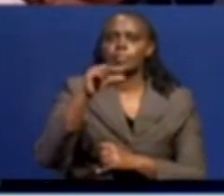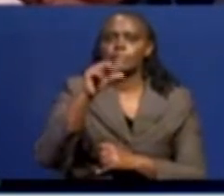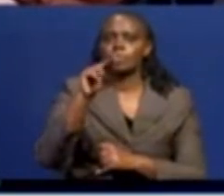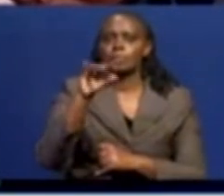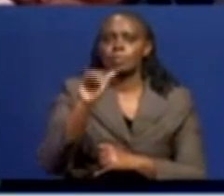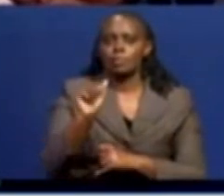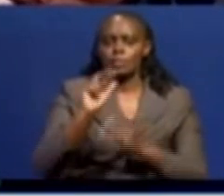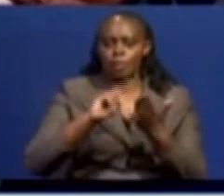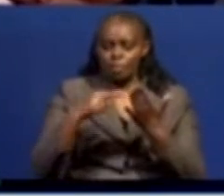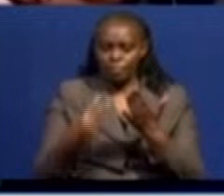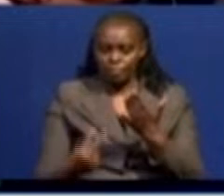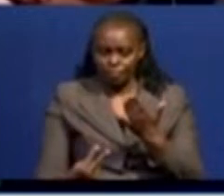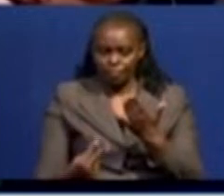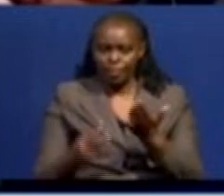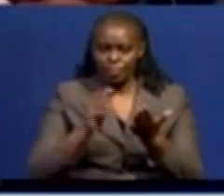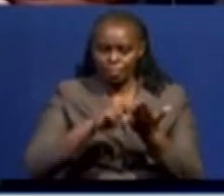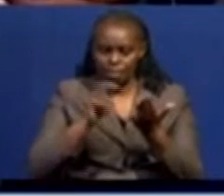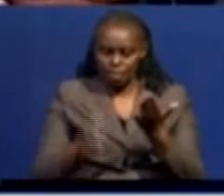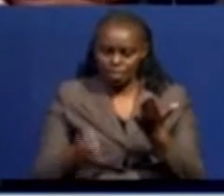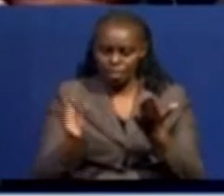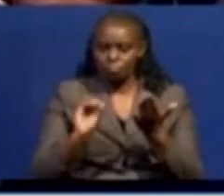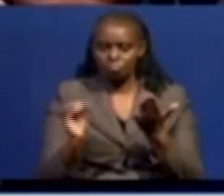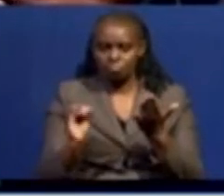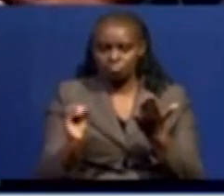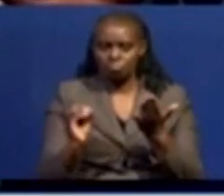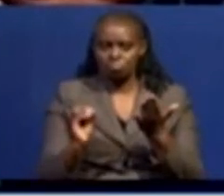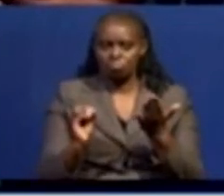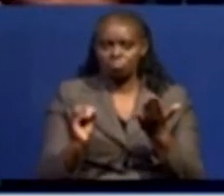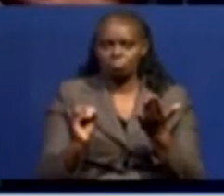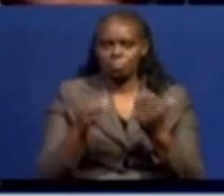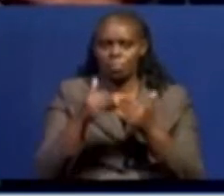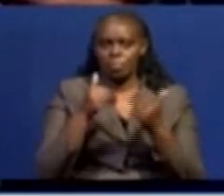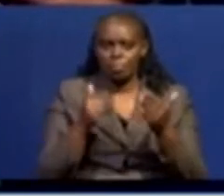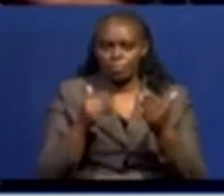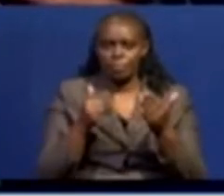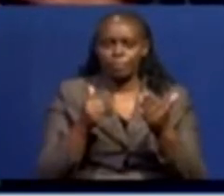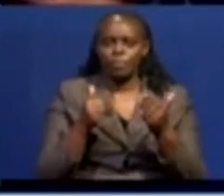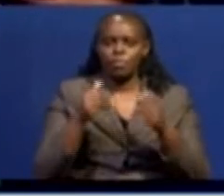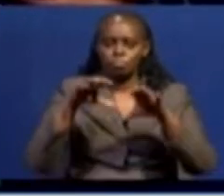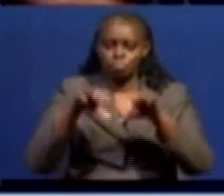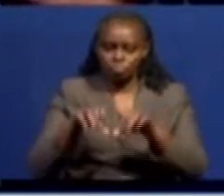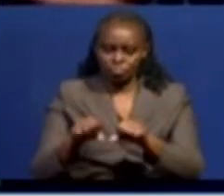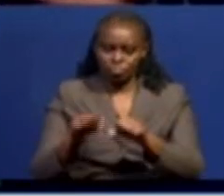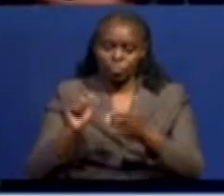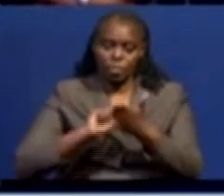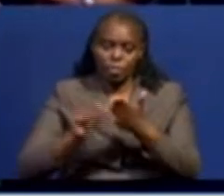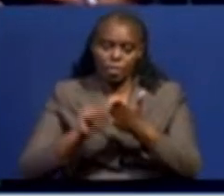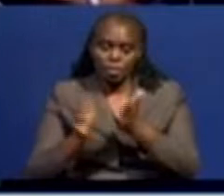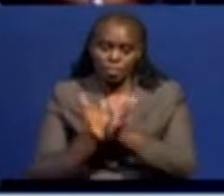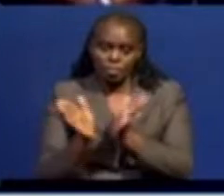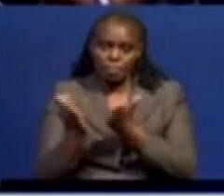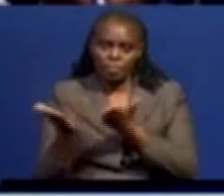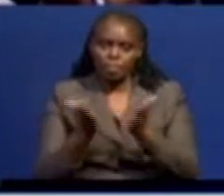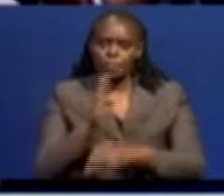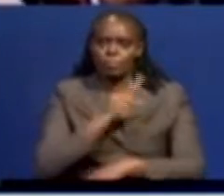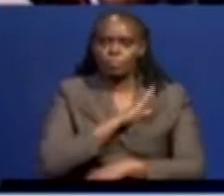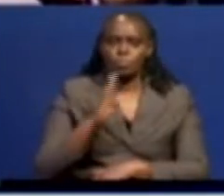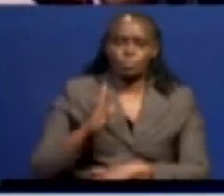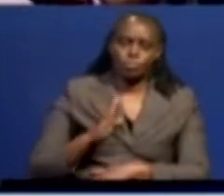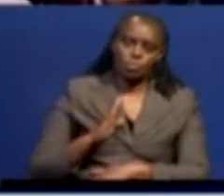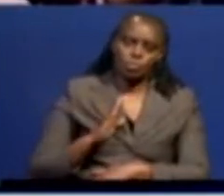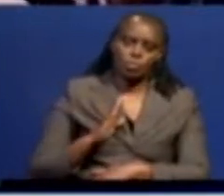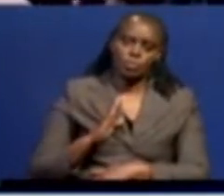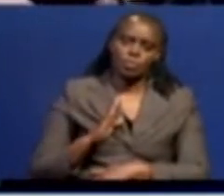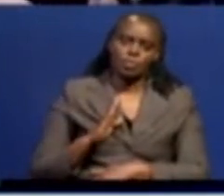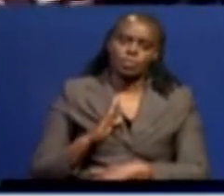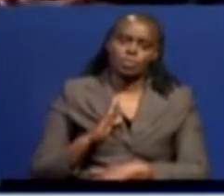Virginia Kawira Mireti failed to resign as a public officer before taking the position of the Secretary of the